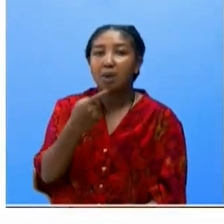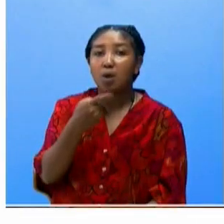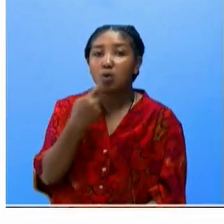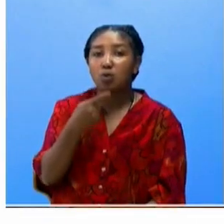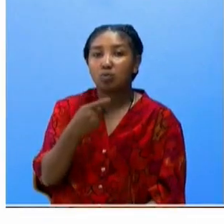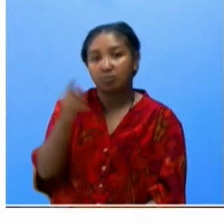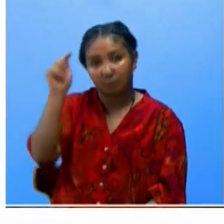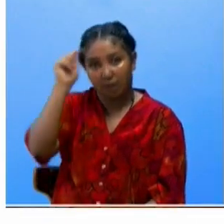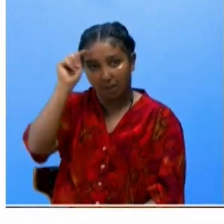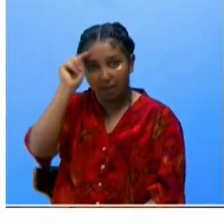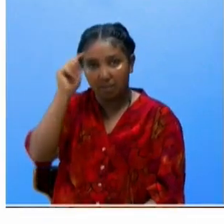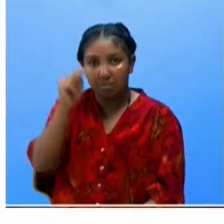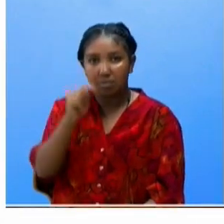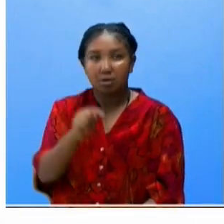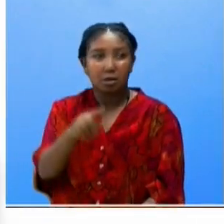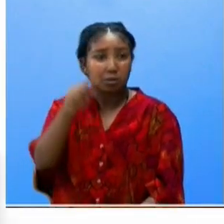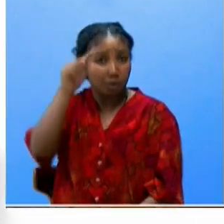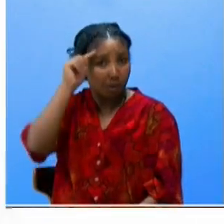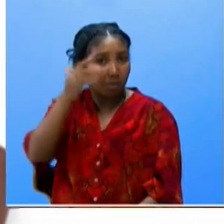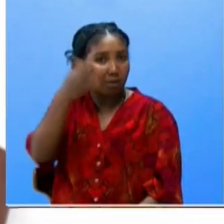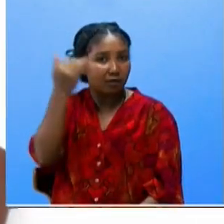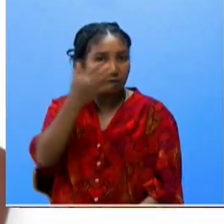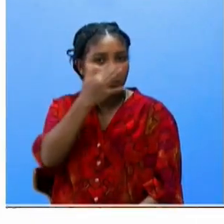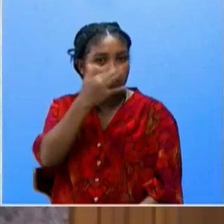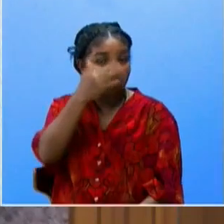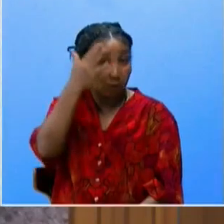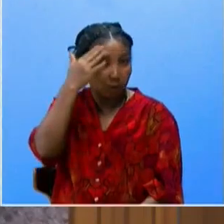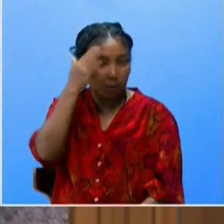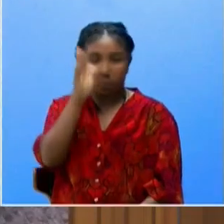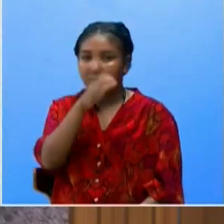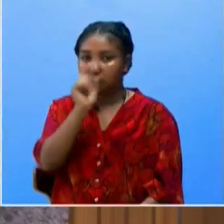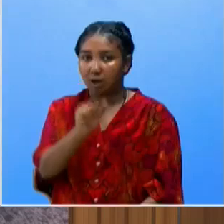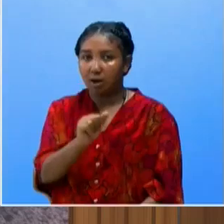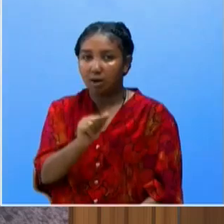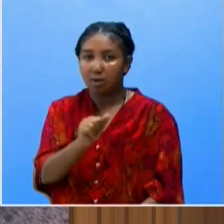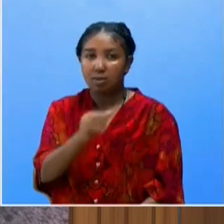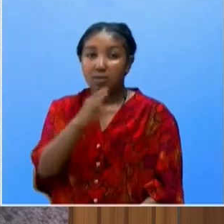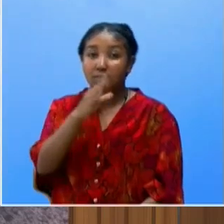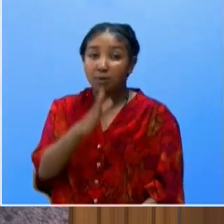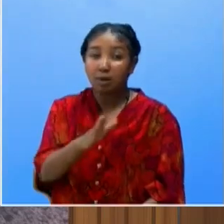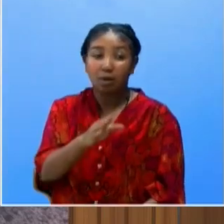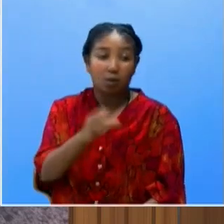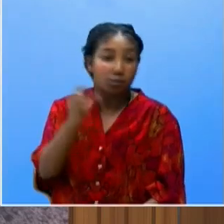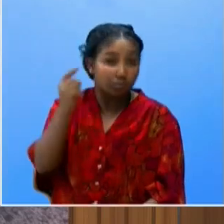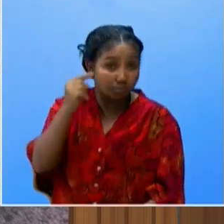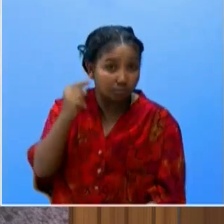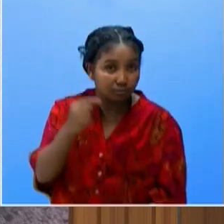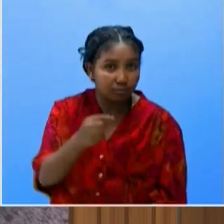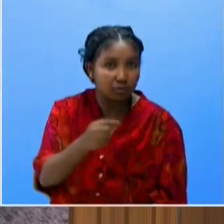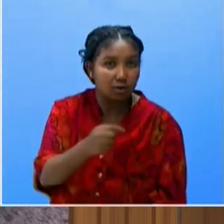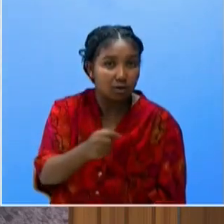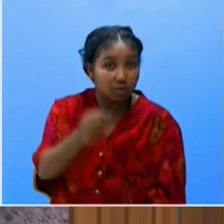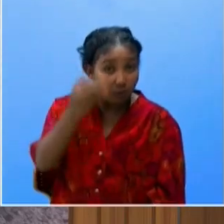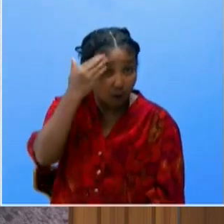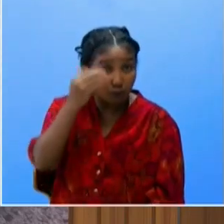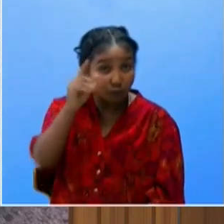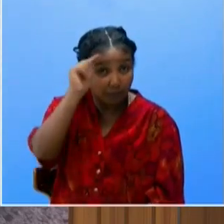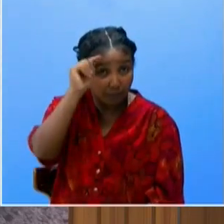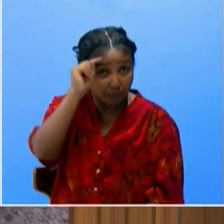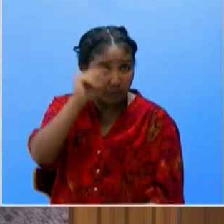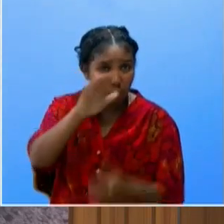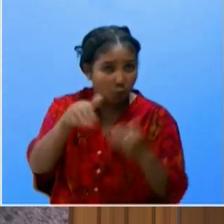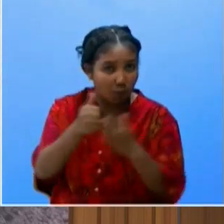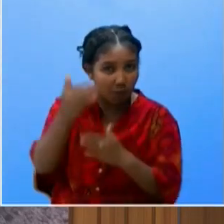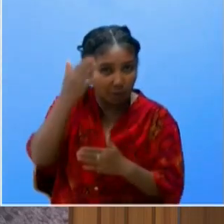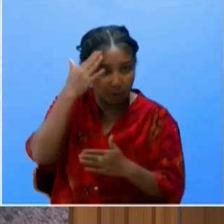By Tamam. If you know, you can leave it. If the speaker and the listener knows the order of the action, no need of using